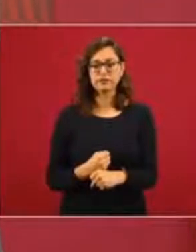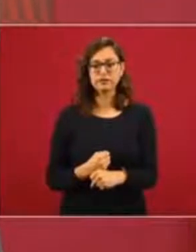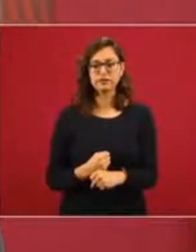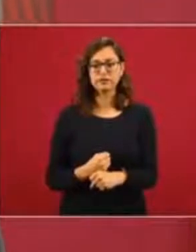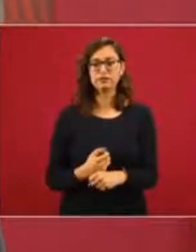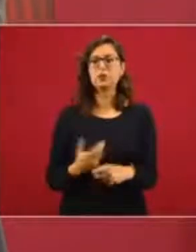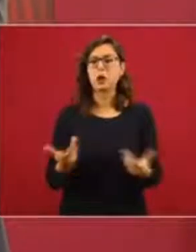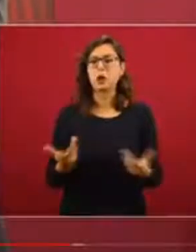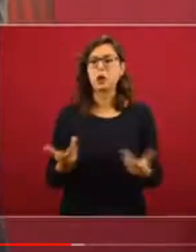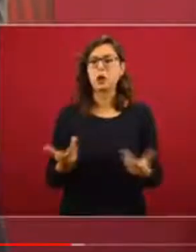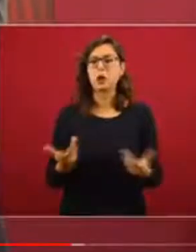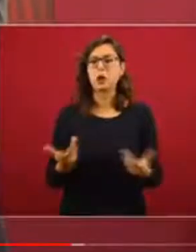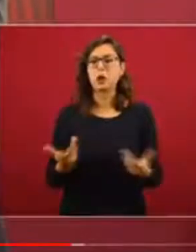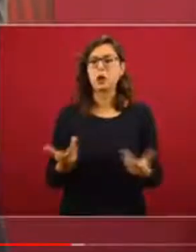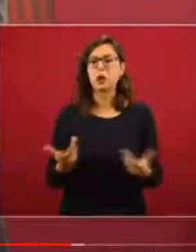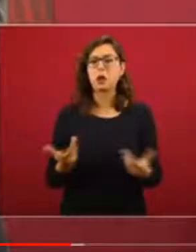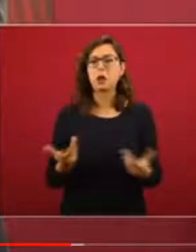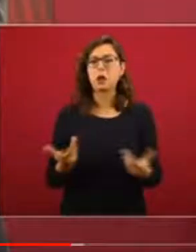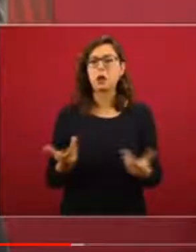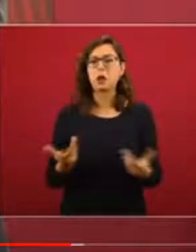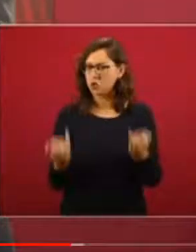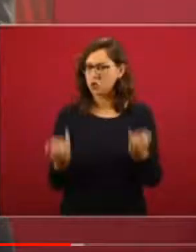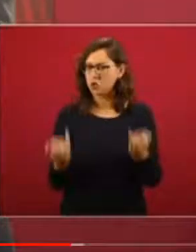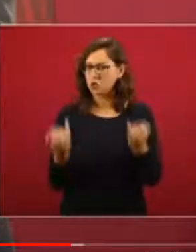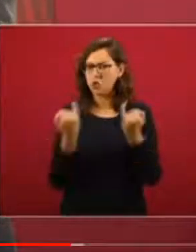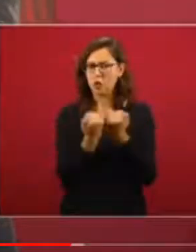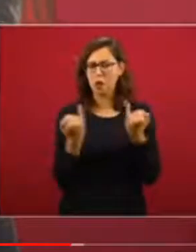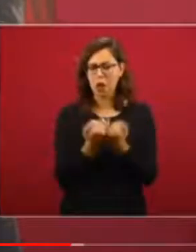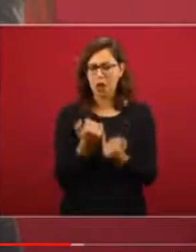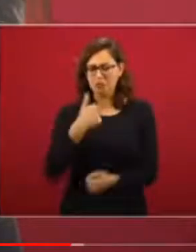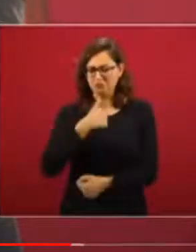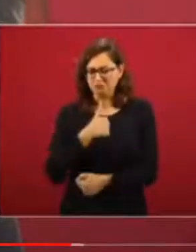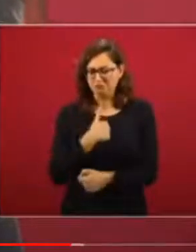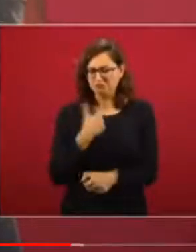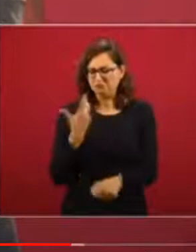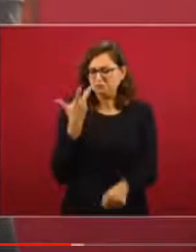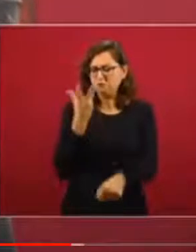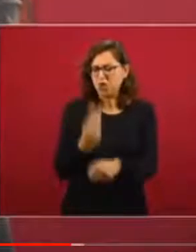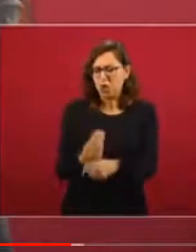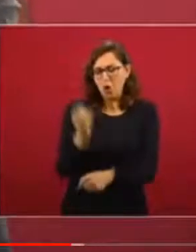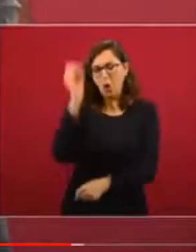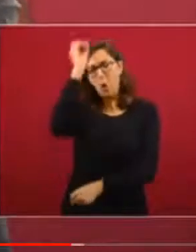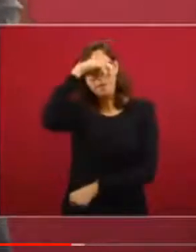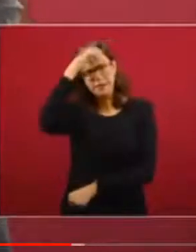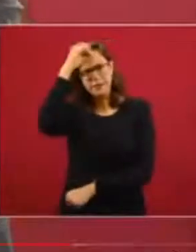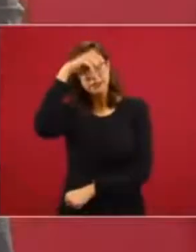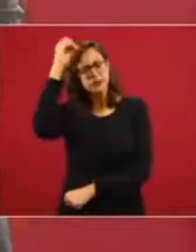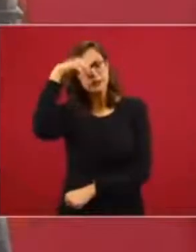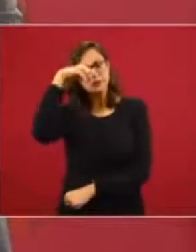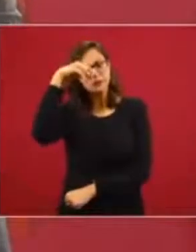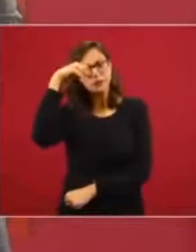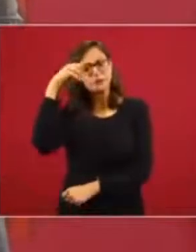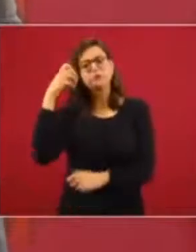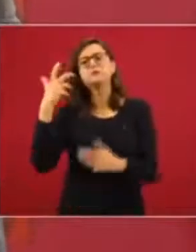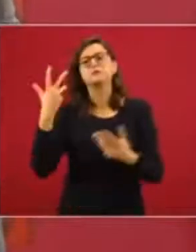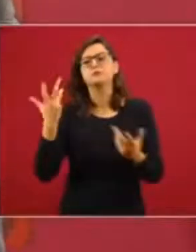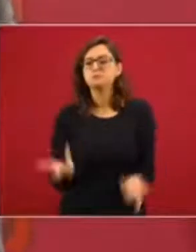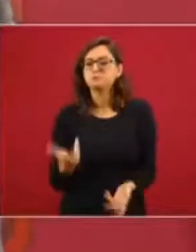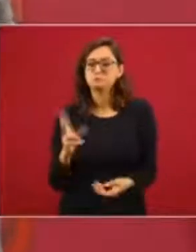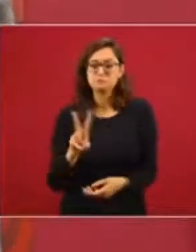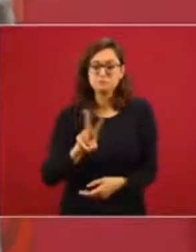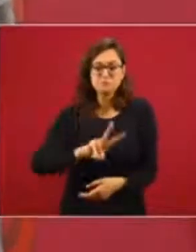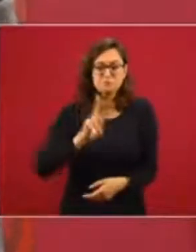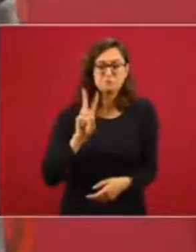Y di mi opinión. And I gave my opinion. Y lo quiero y lo respeto